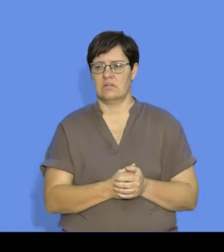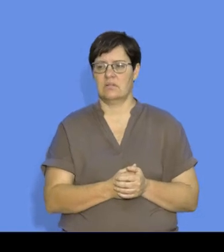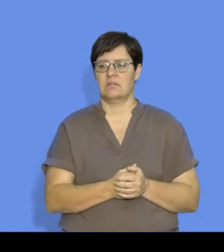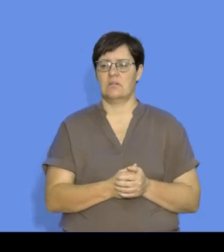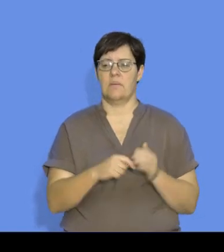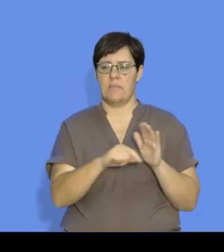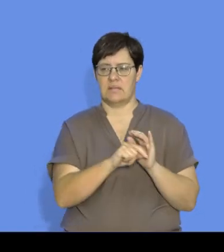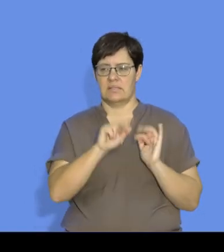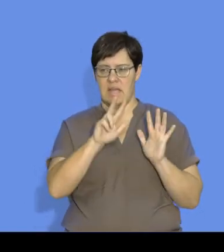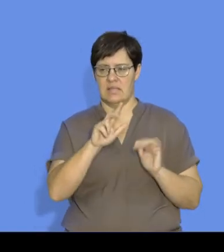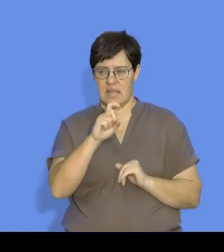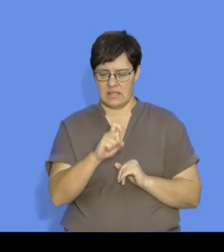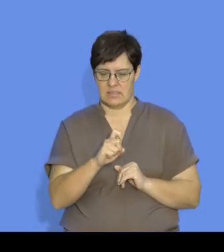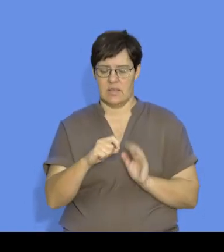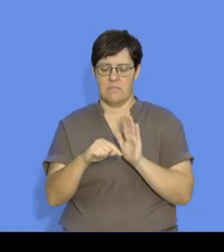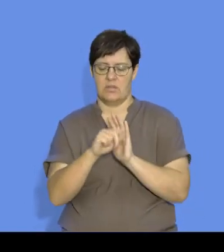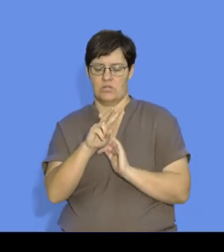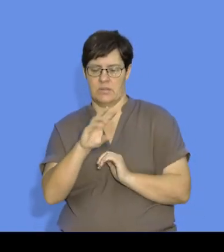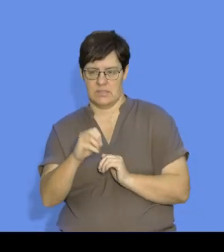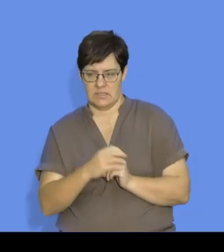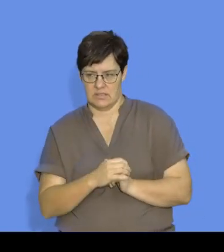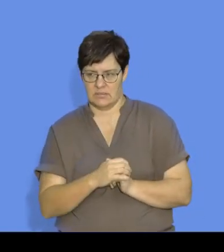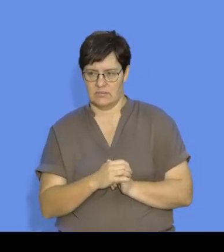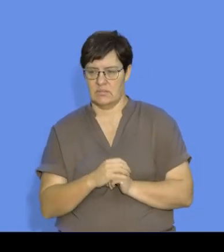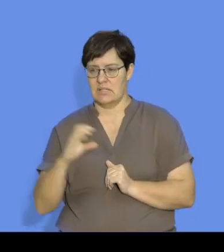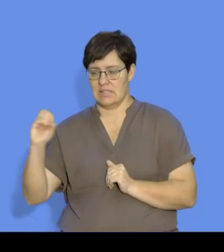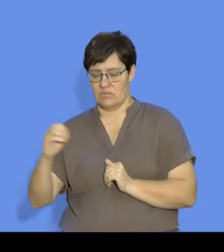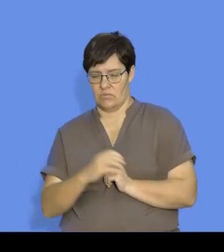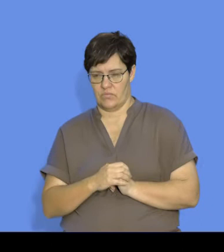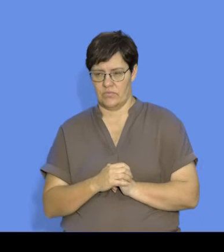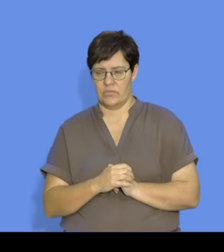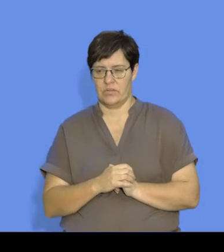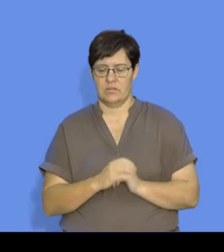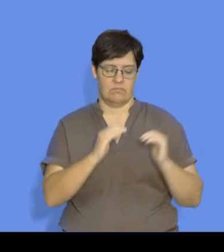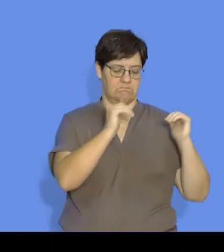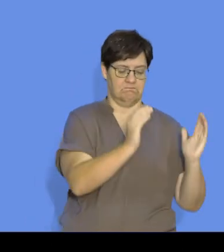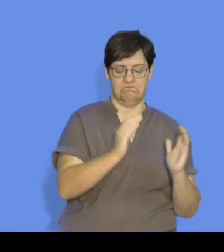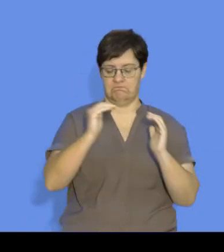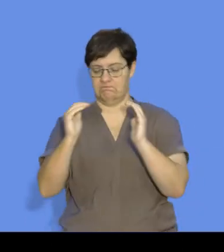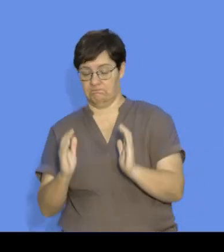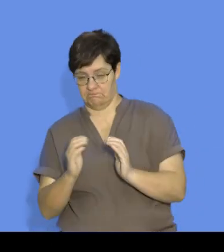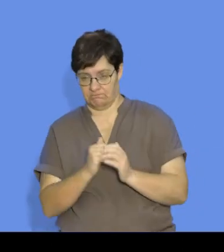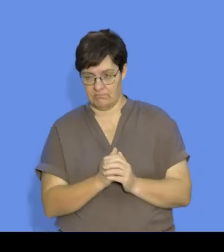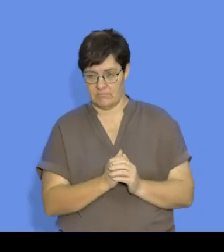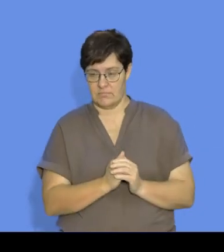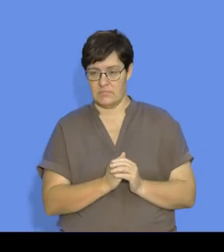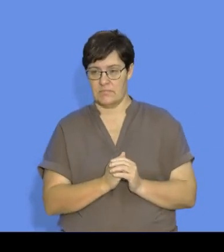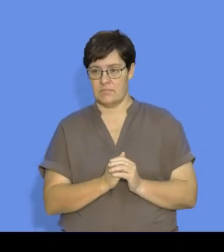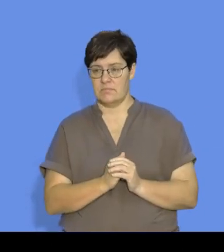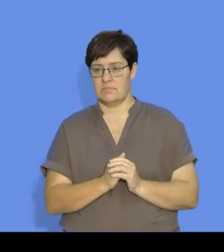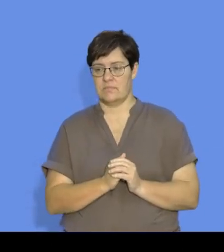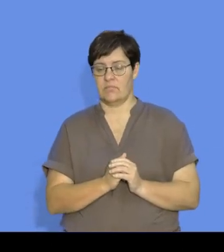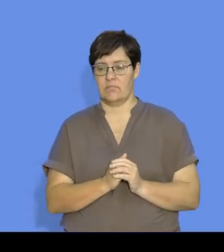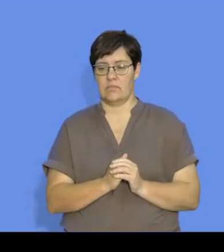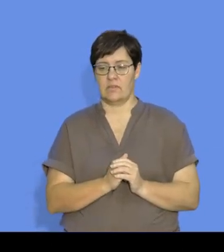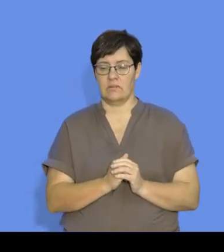this is minus 8x, and that is minus 20 equal to 0. Then you will need to